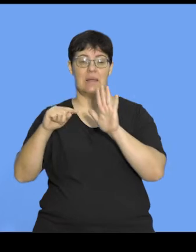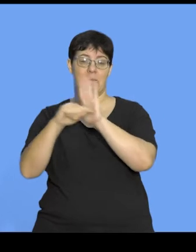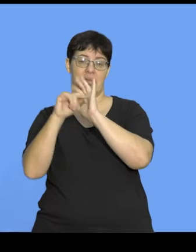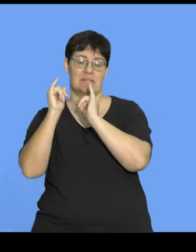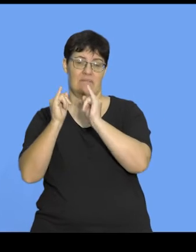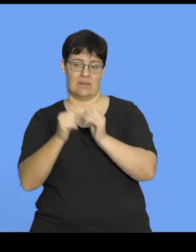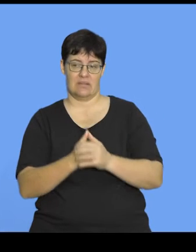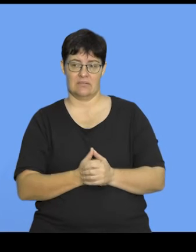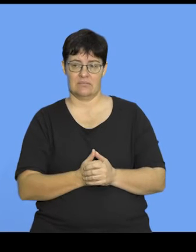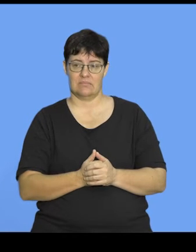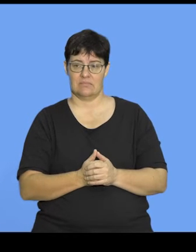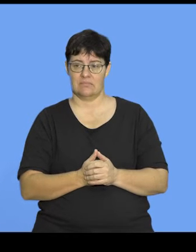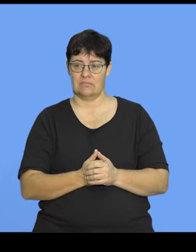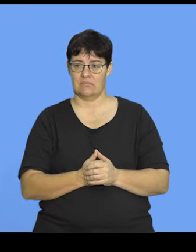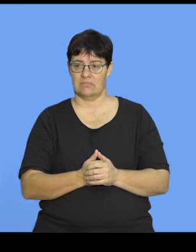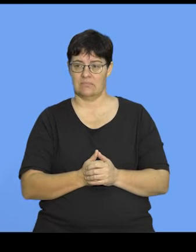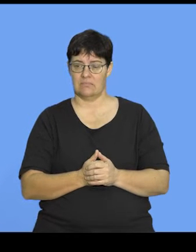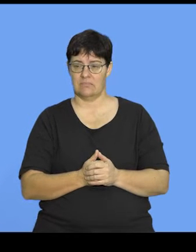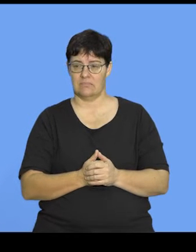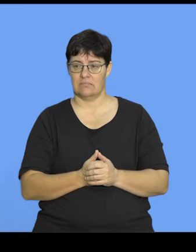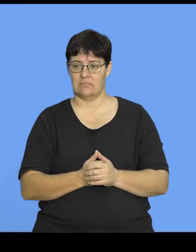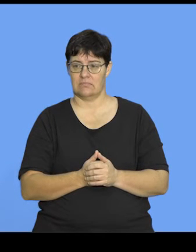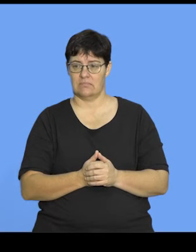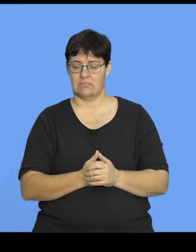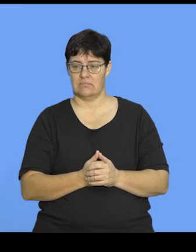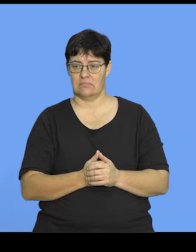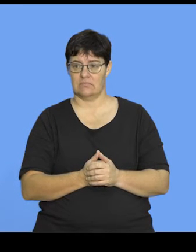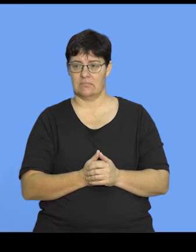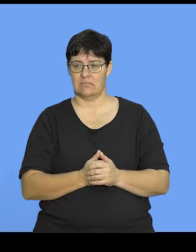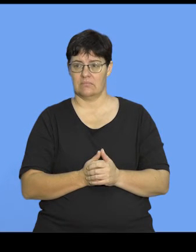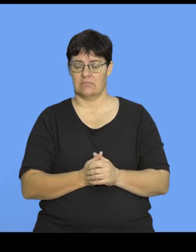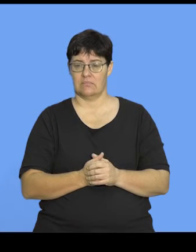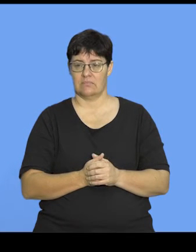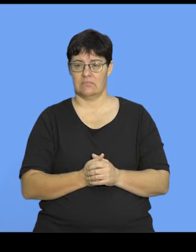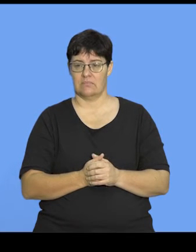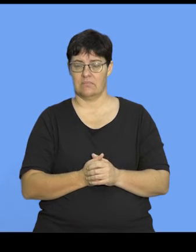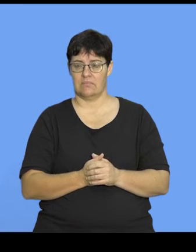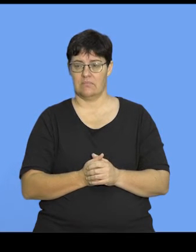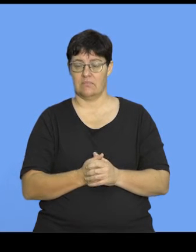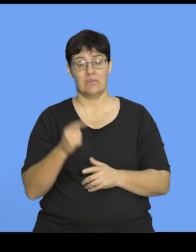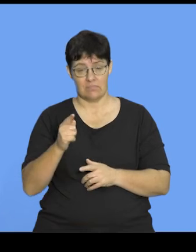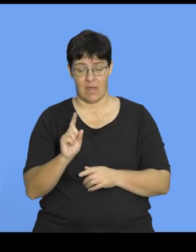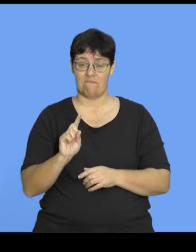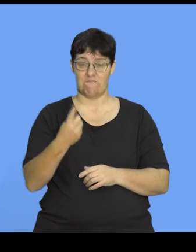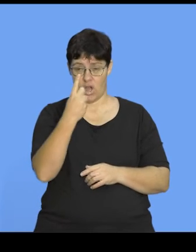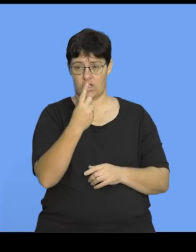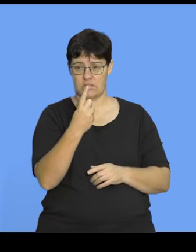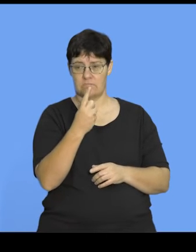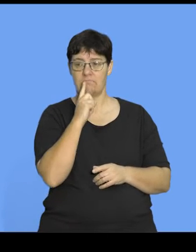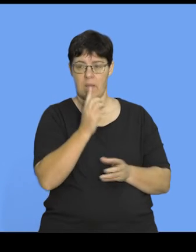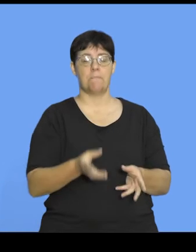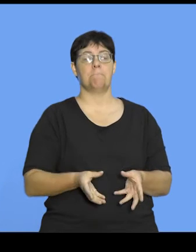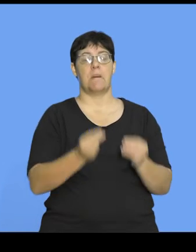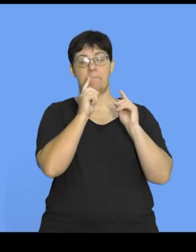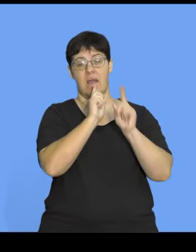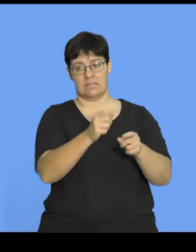10 to the minus 11. Ooh, that's an 11, by the way. There we go. That's the first thing I need